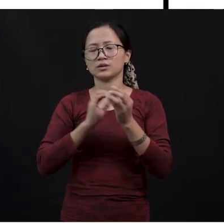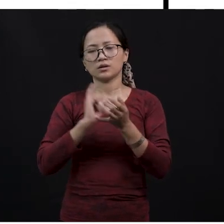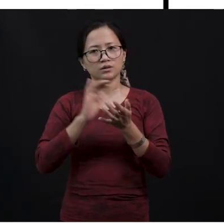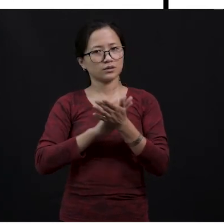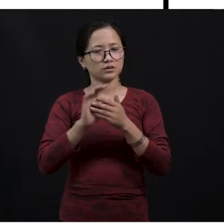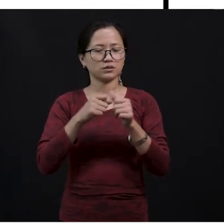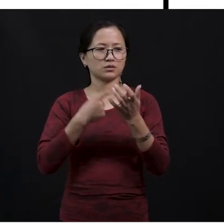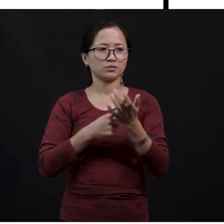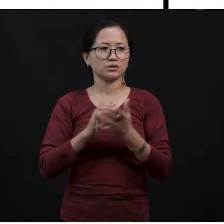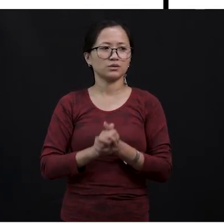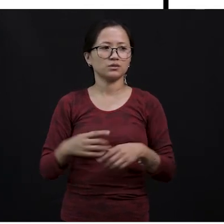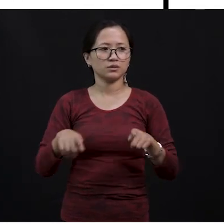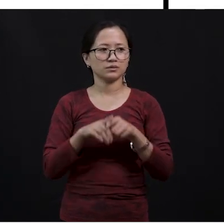a